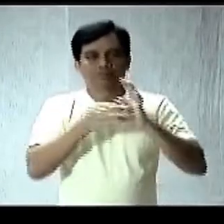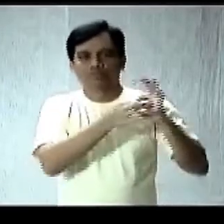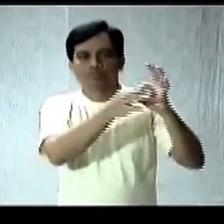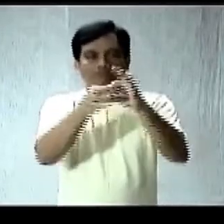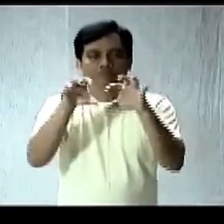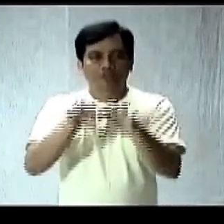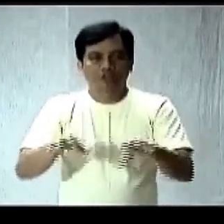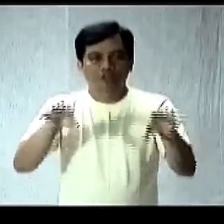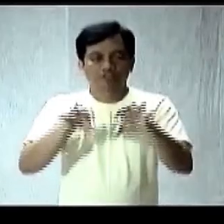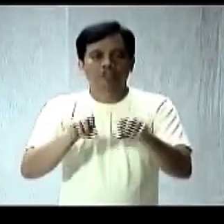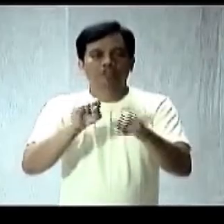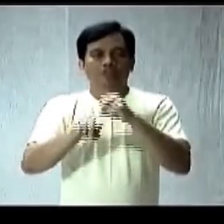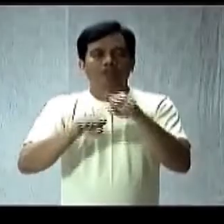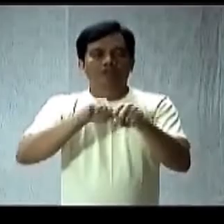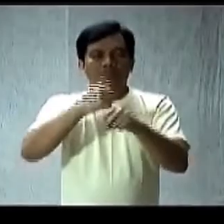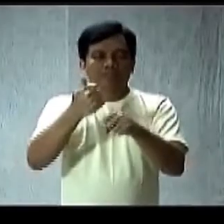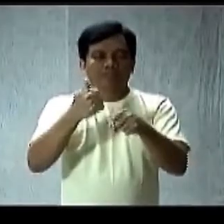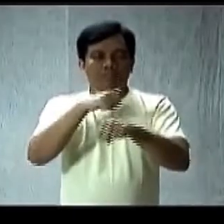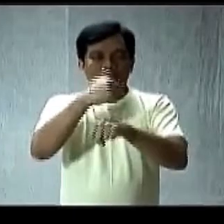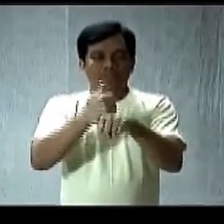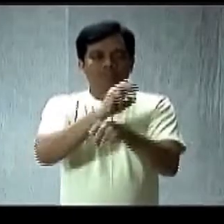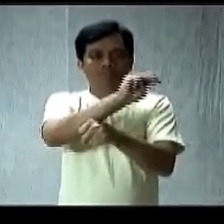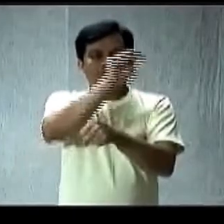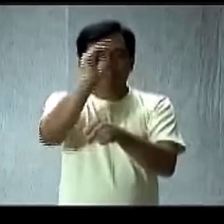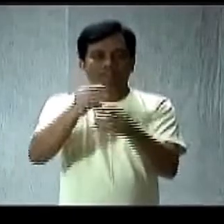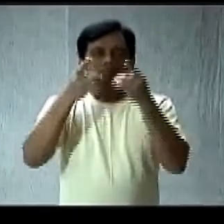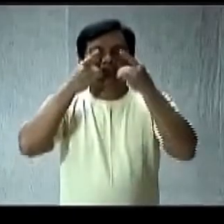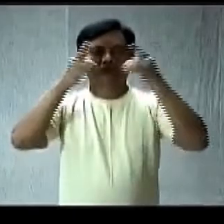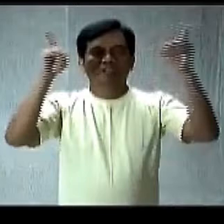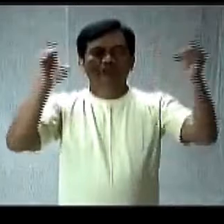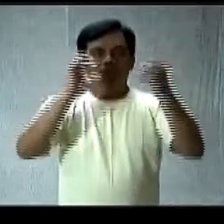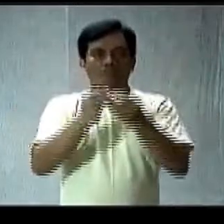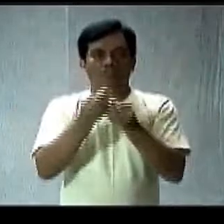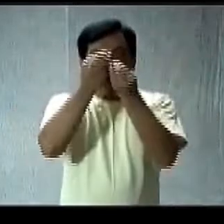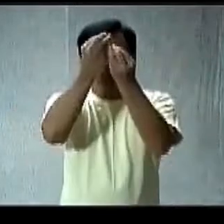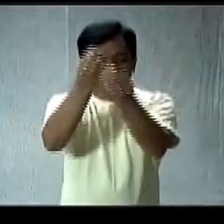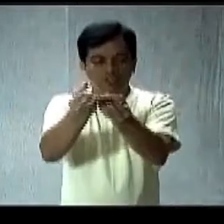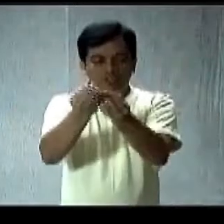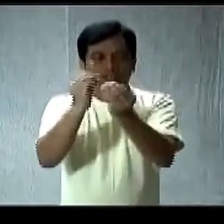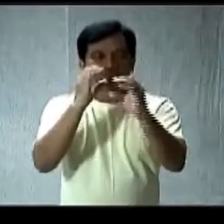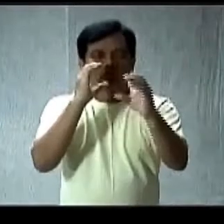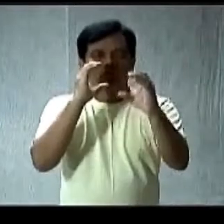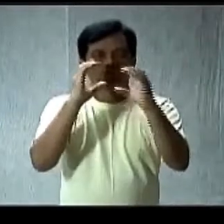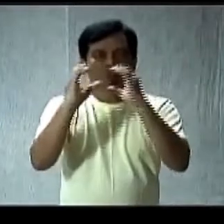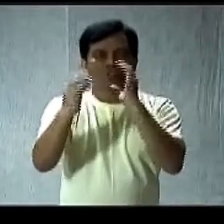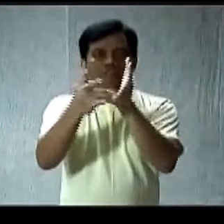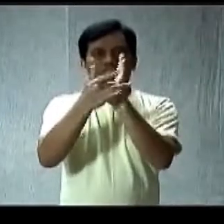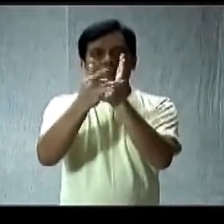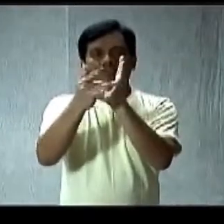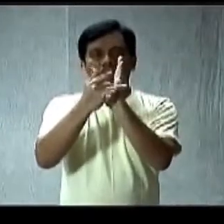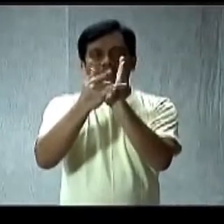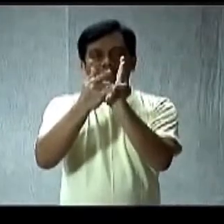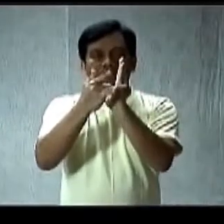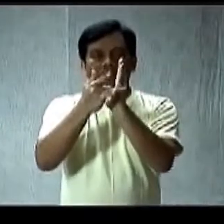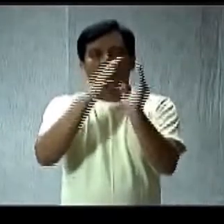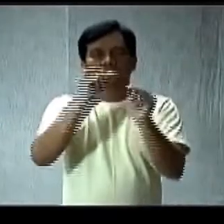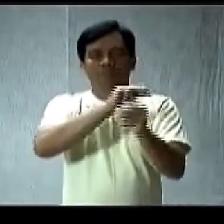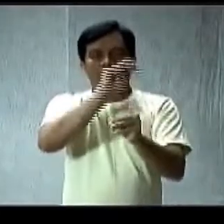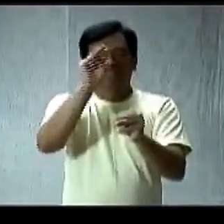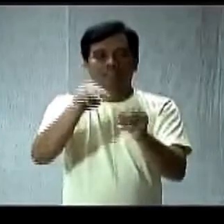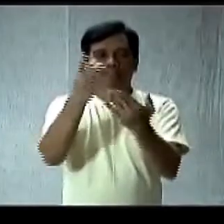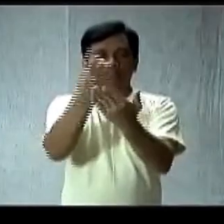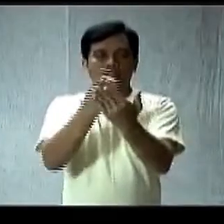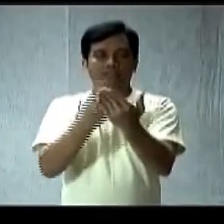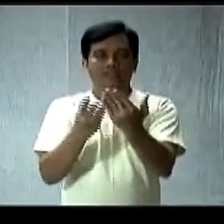collaborative efforts, the Manila Declaration on Accessible Information and Communication Technologies